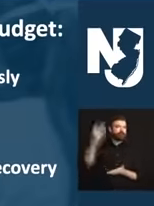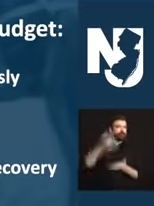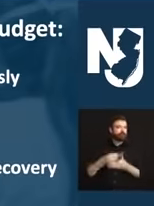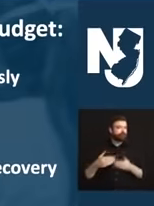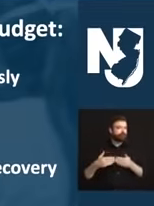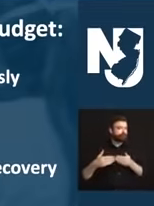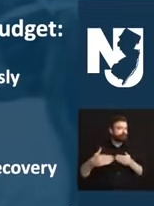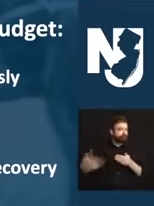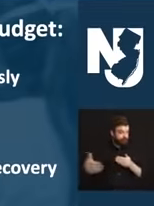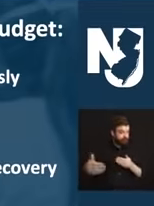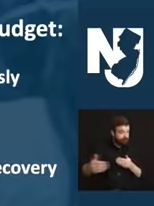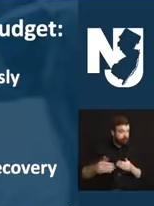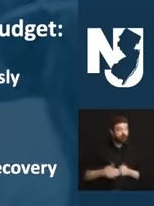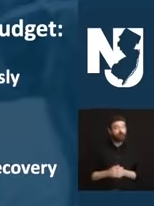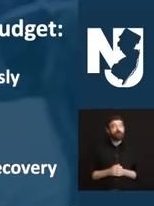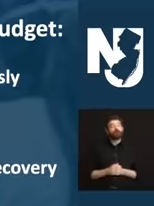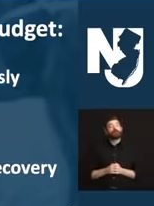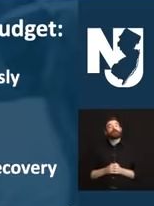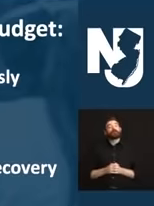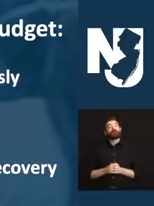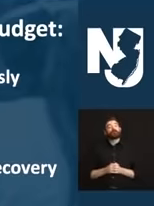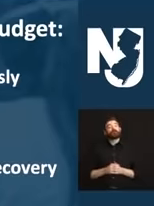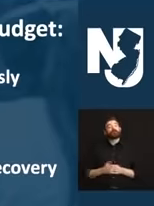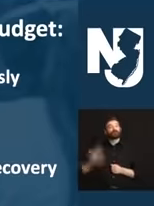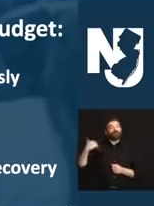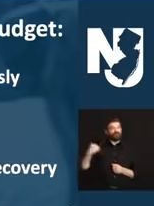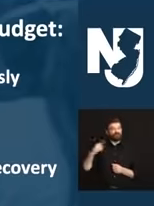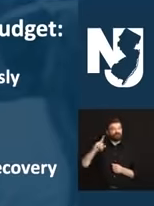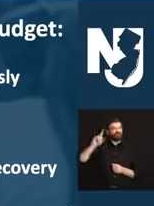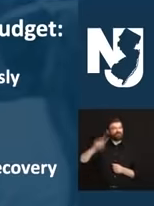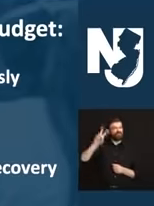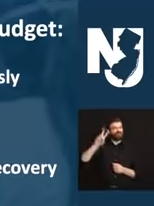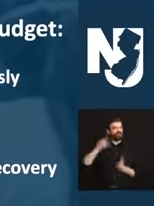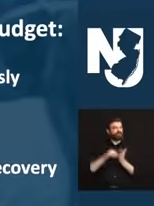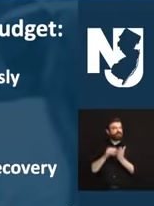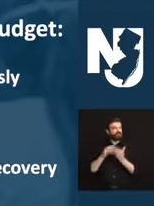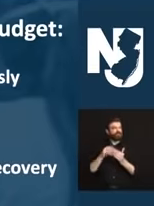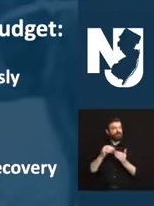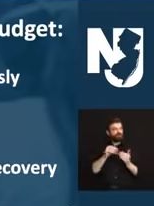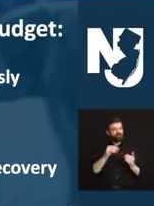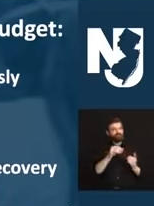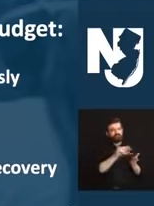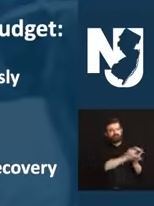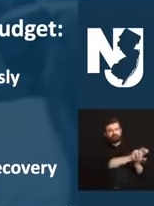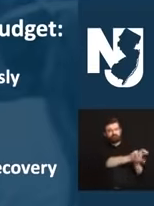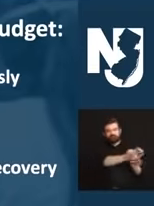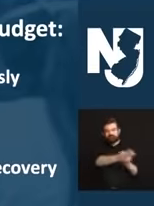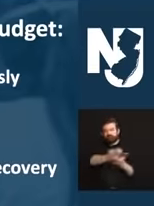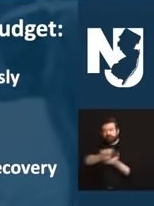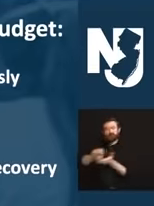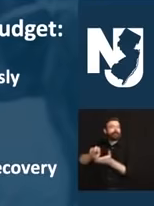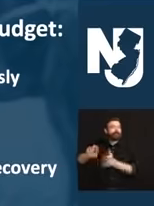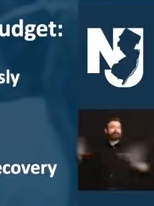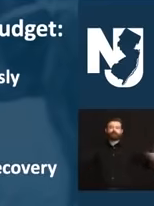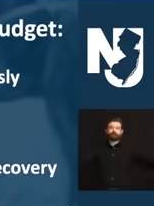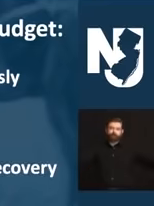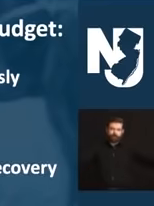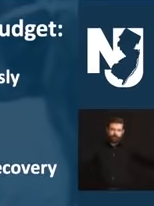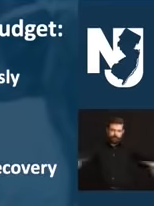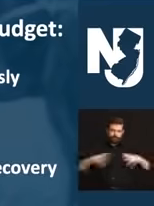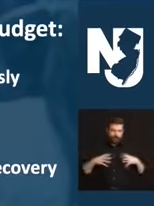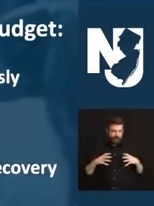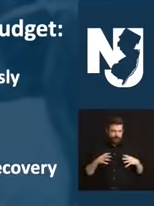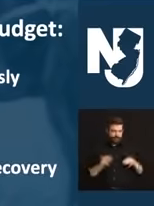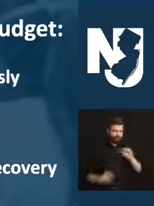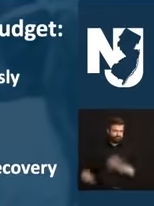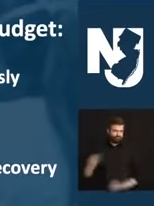previously authorized spending, and it does not include nearly $850 million in new program